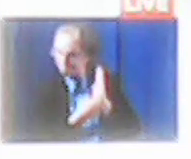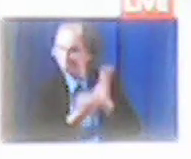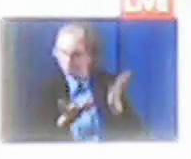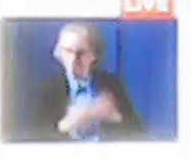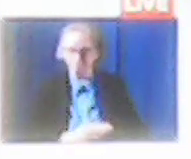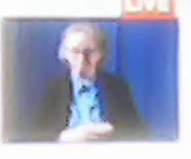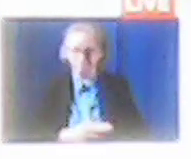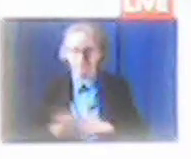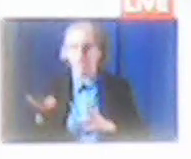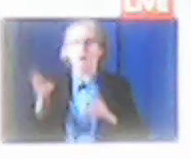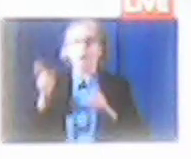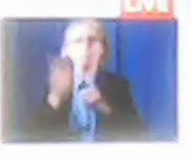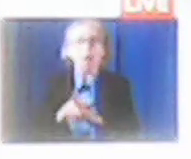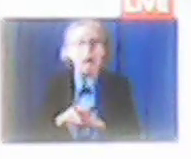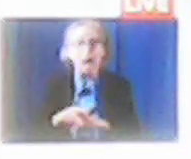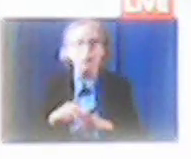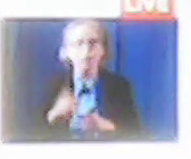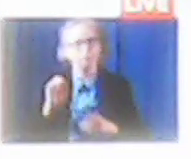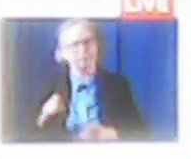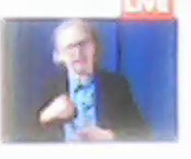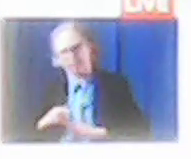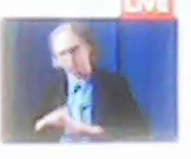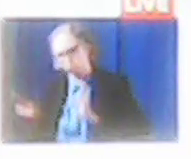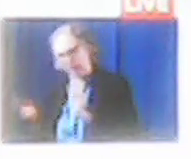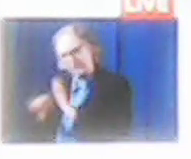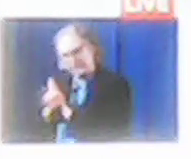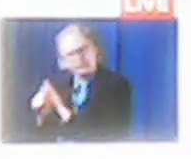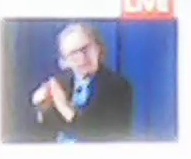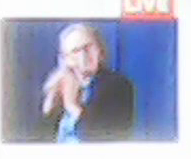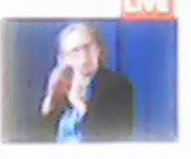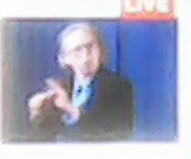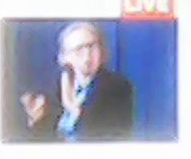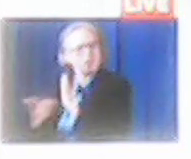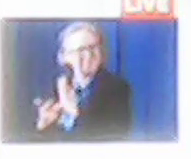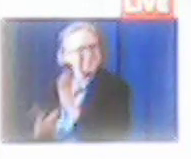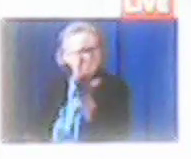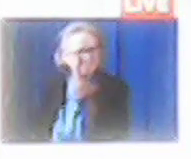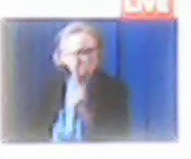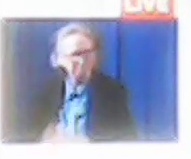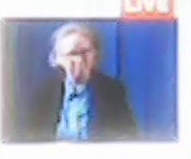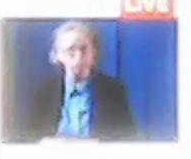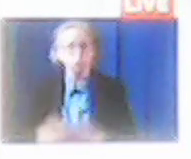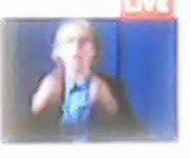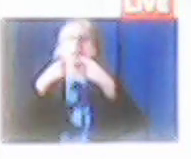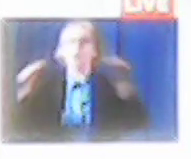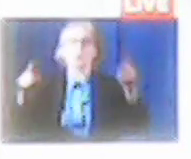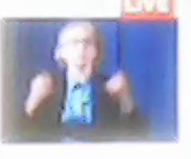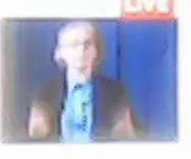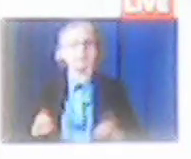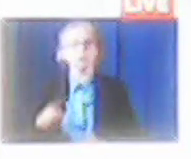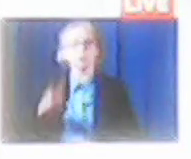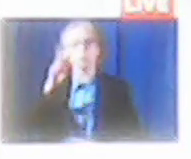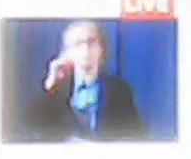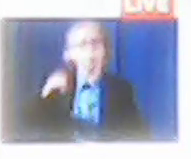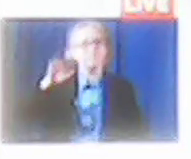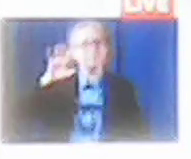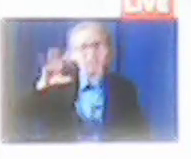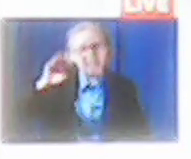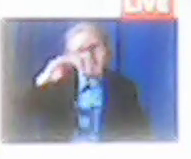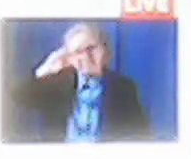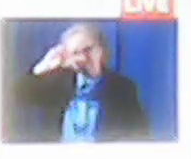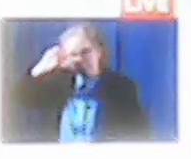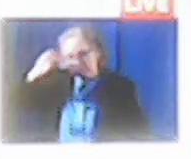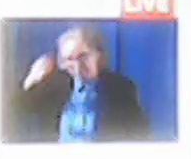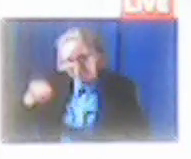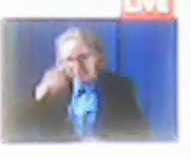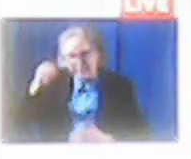there that are currently available. 60,000 of them pay more than $50,000 a year. But if you look, you're going to see